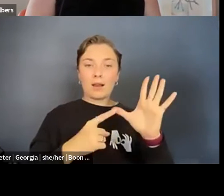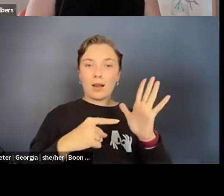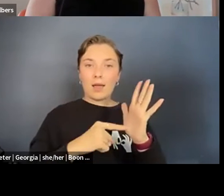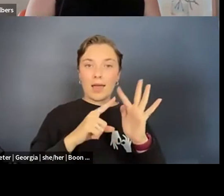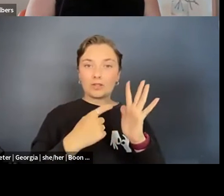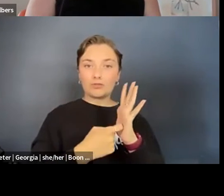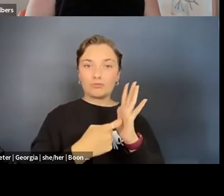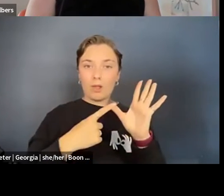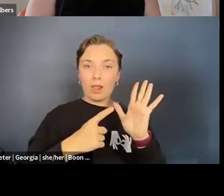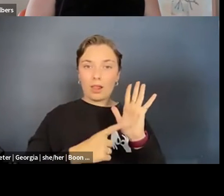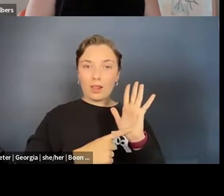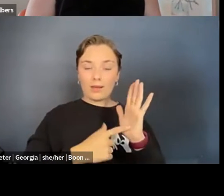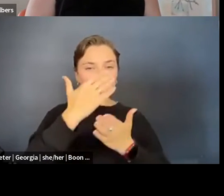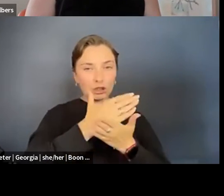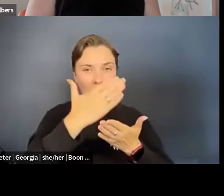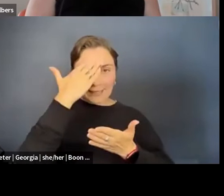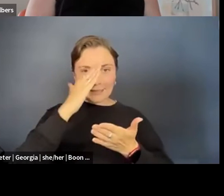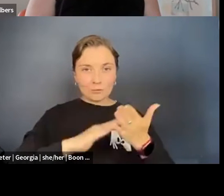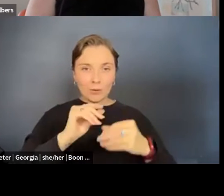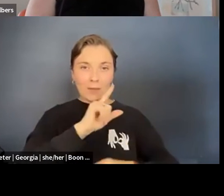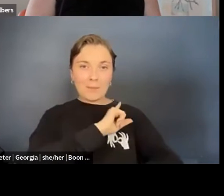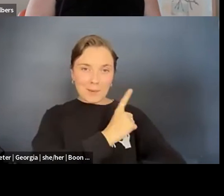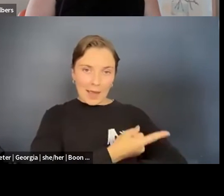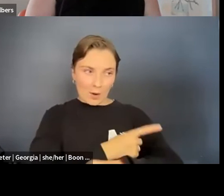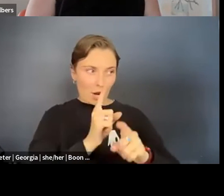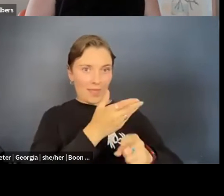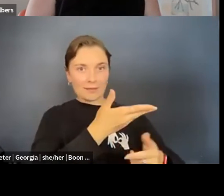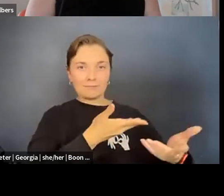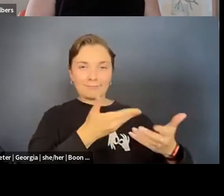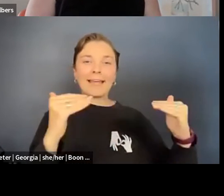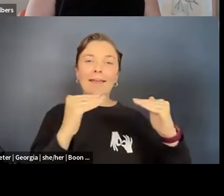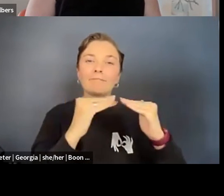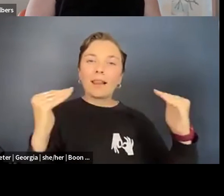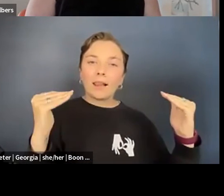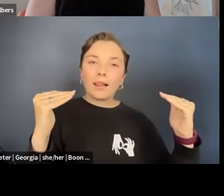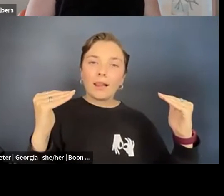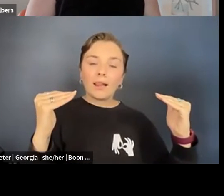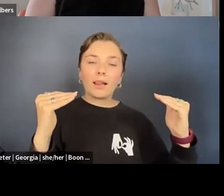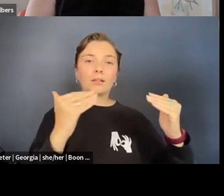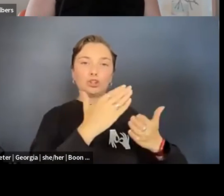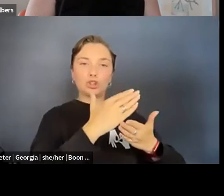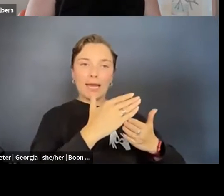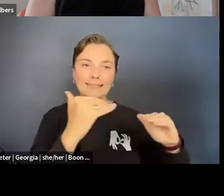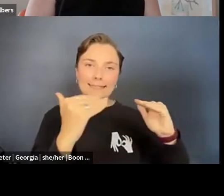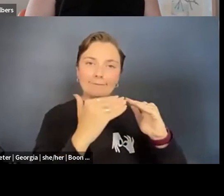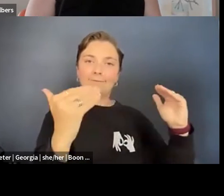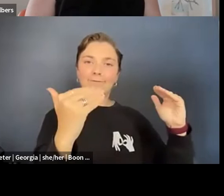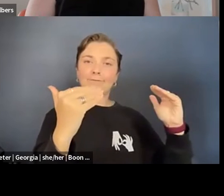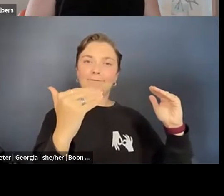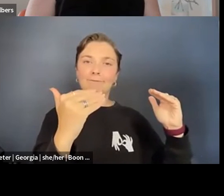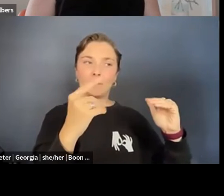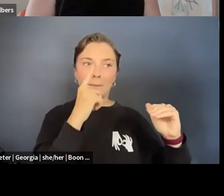shared experience with power, such as it is, evenly distributed and shared amongst the